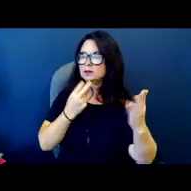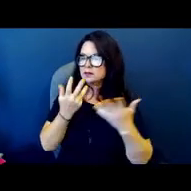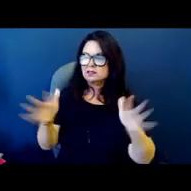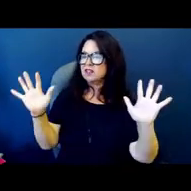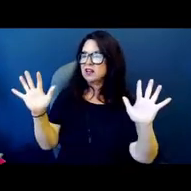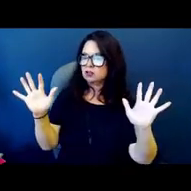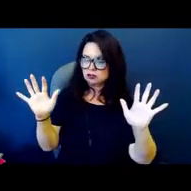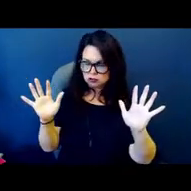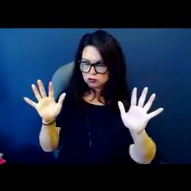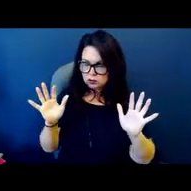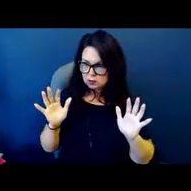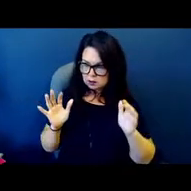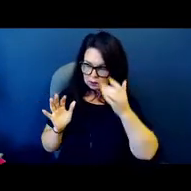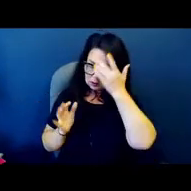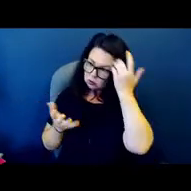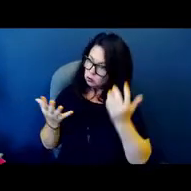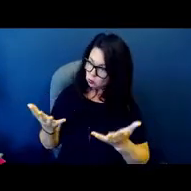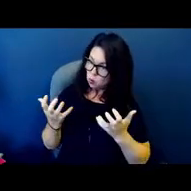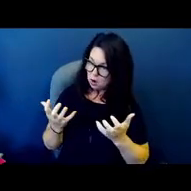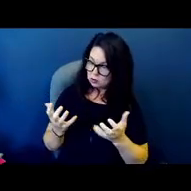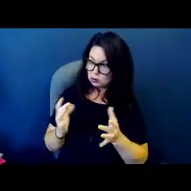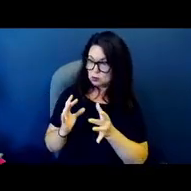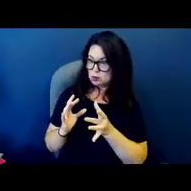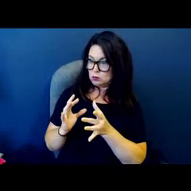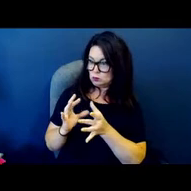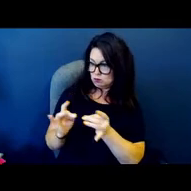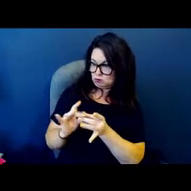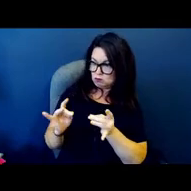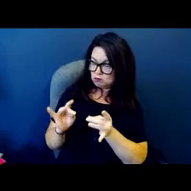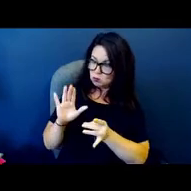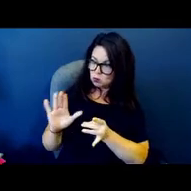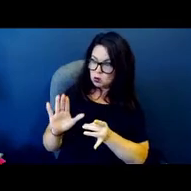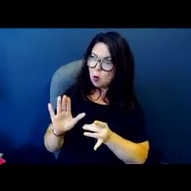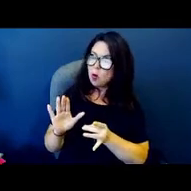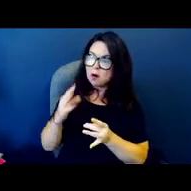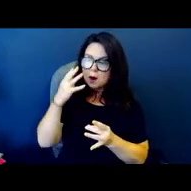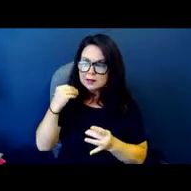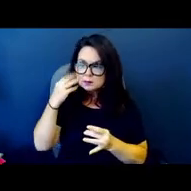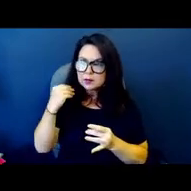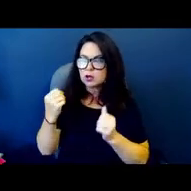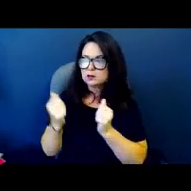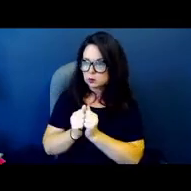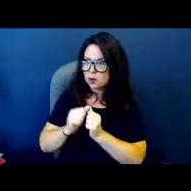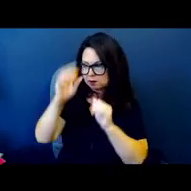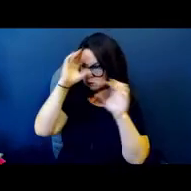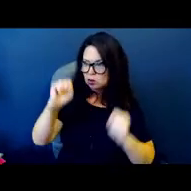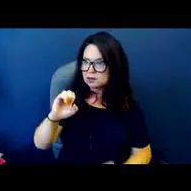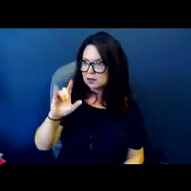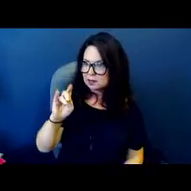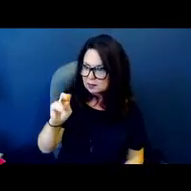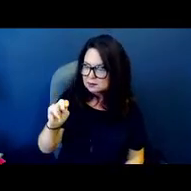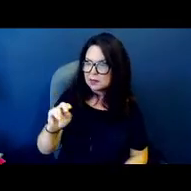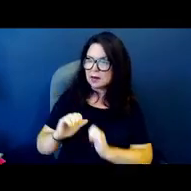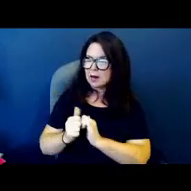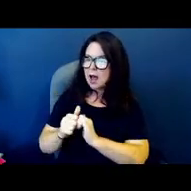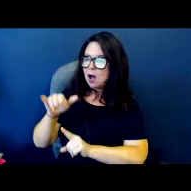to just briefly share about your journey with President Clinton and how that catapulted you into your role as an